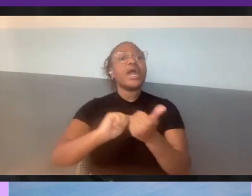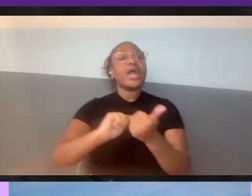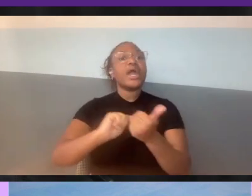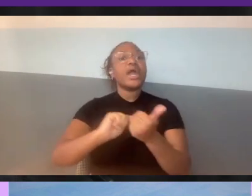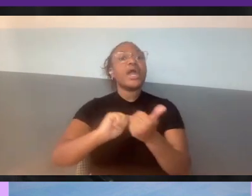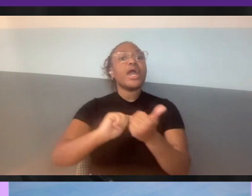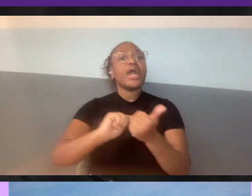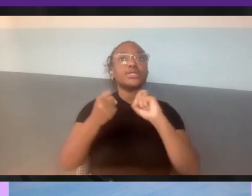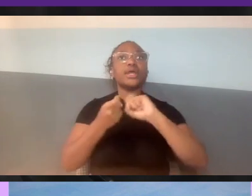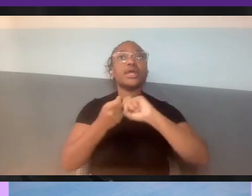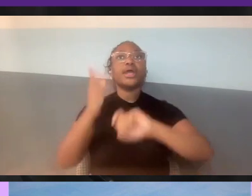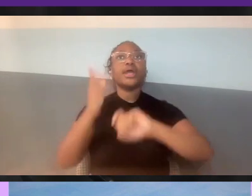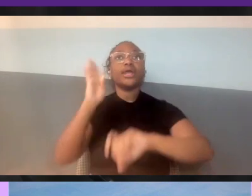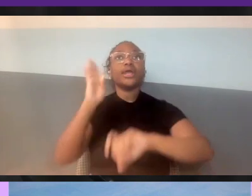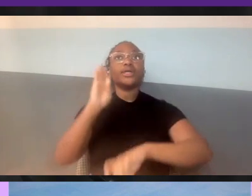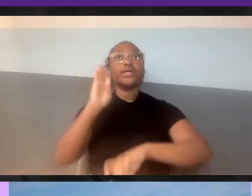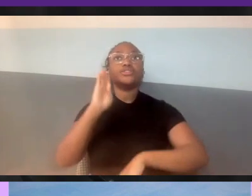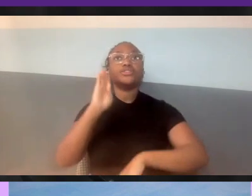in particular?